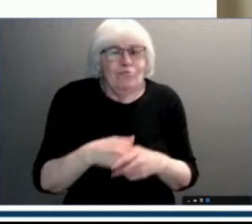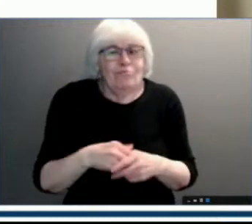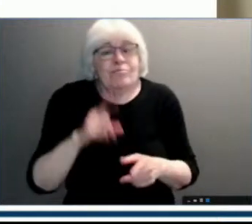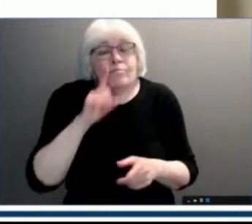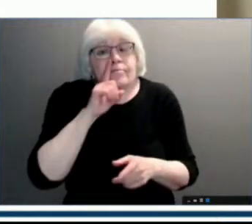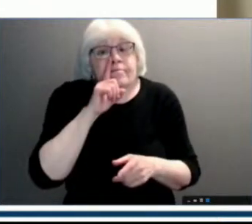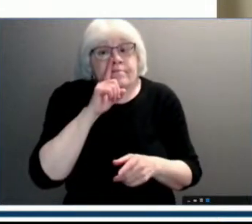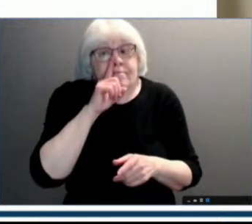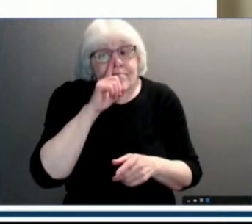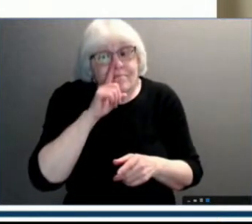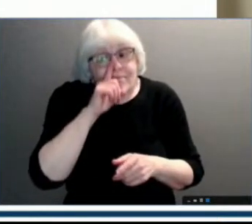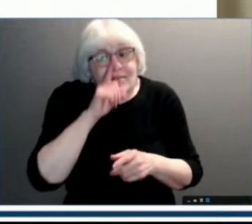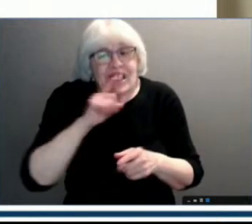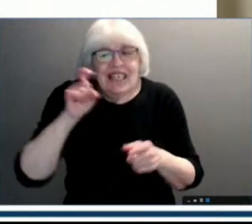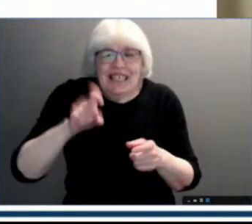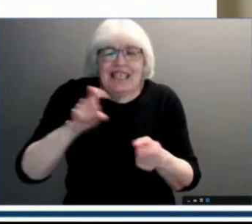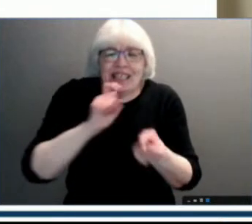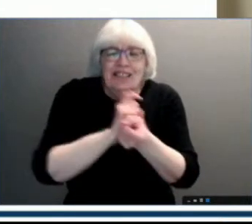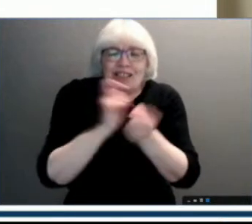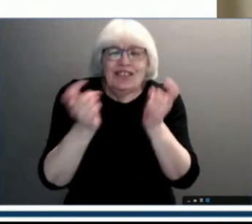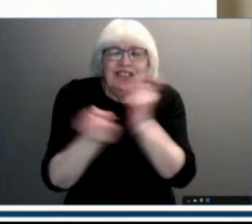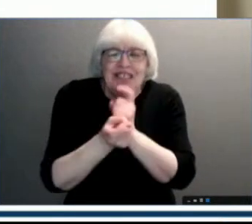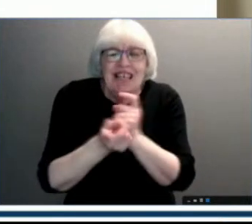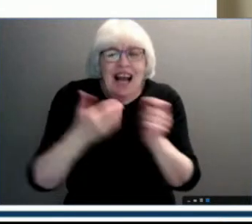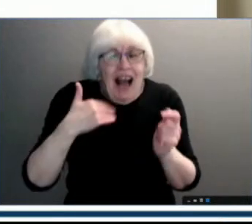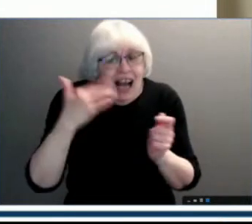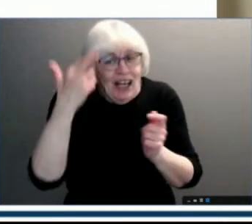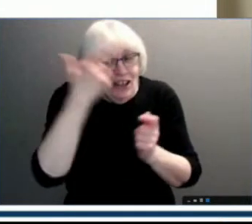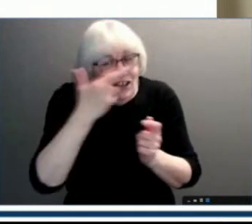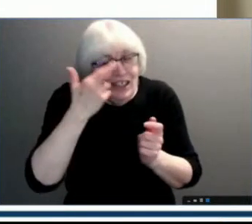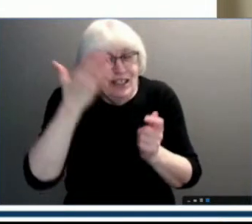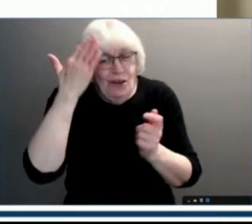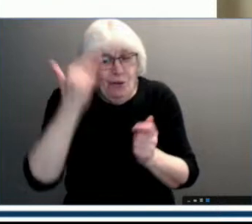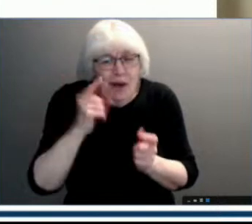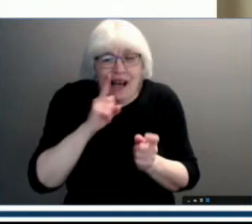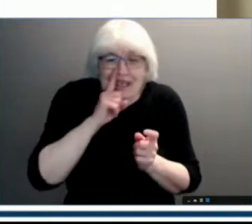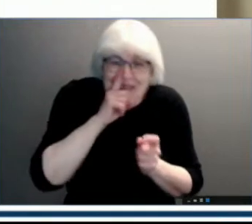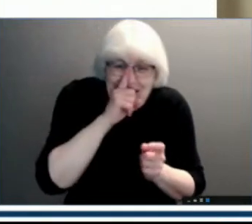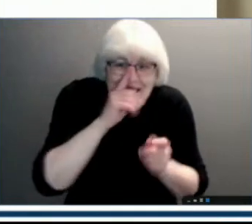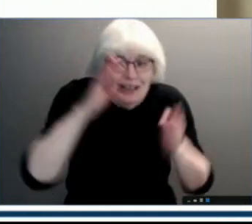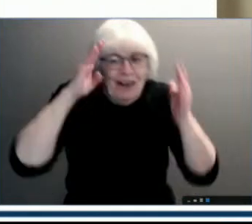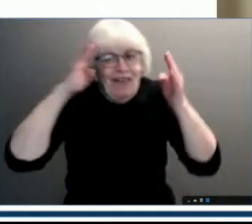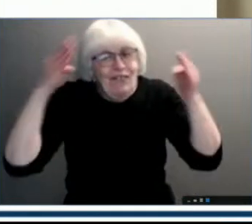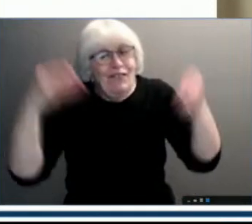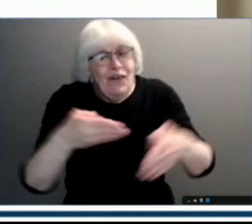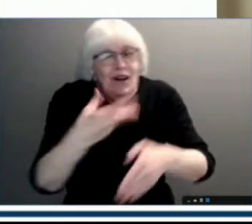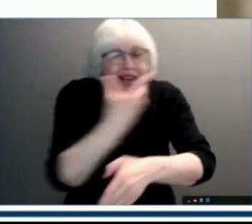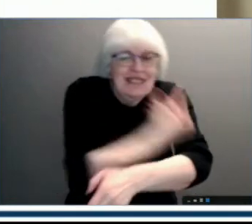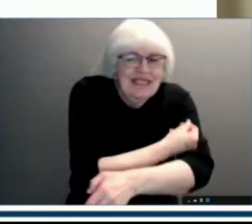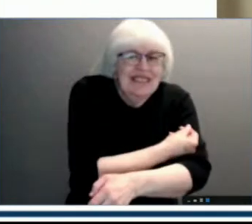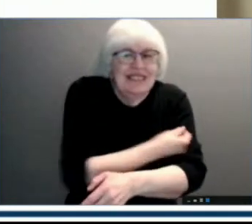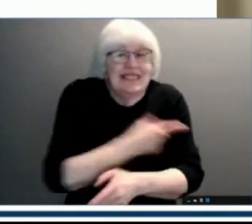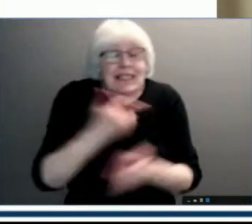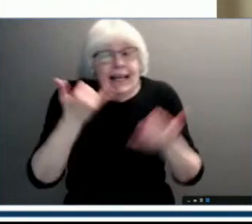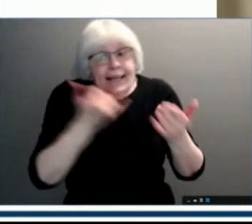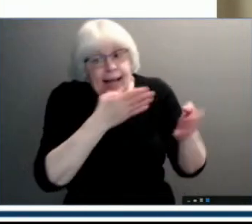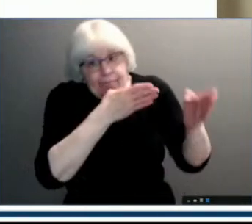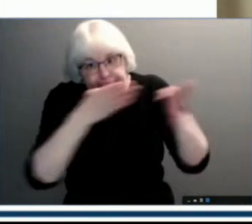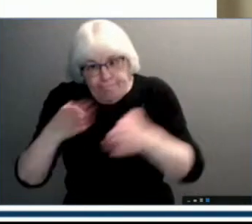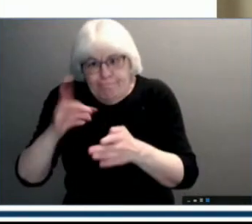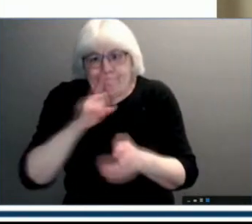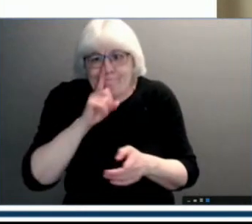to the testing situation, and vaccines are one. Being more focused in our testing approach allows us to add some booster